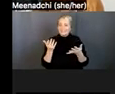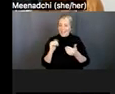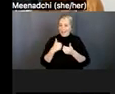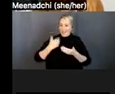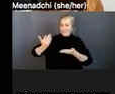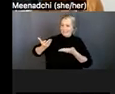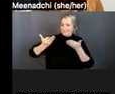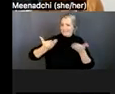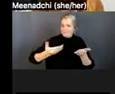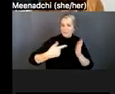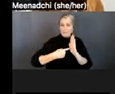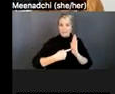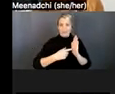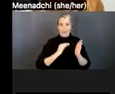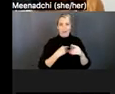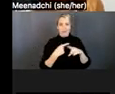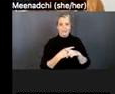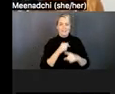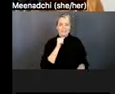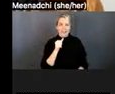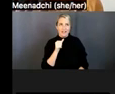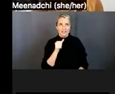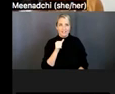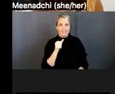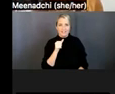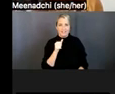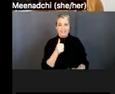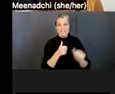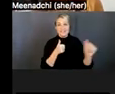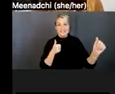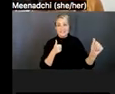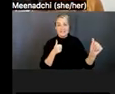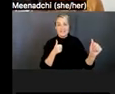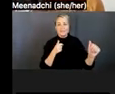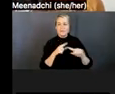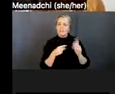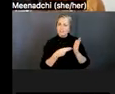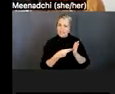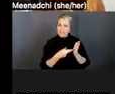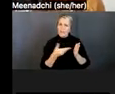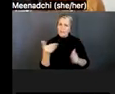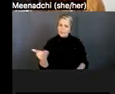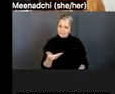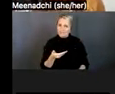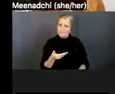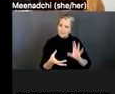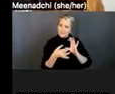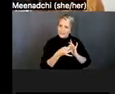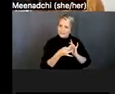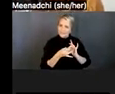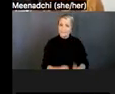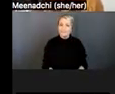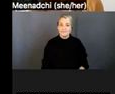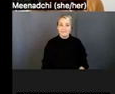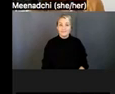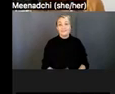to demonstrate that our conflict is not actually distancing, but a genuine invitation into connection? And it has